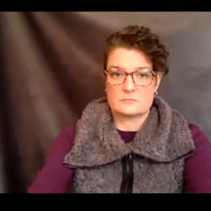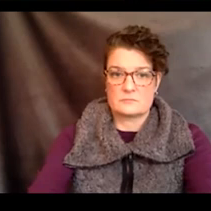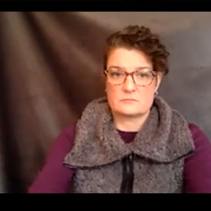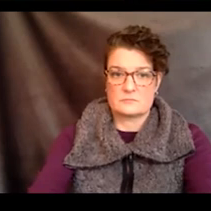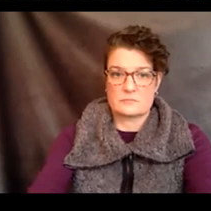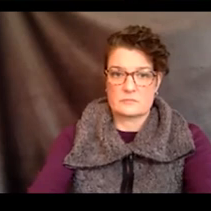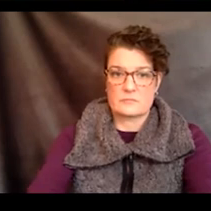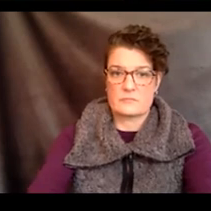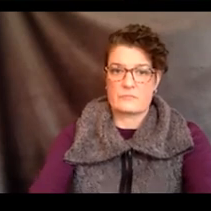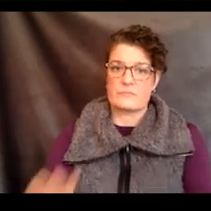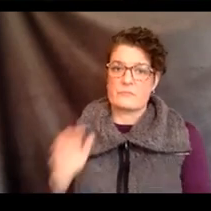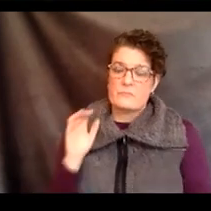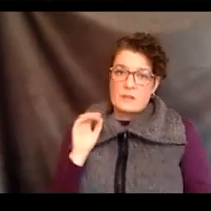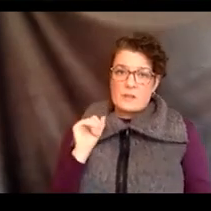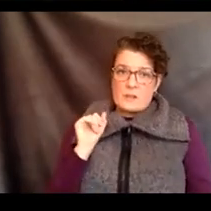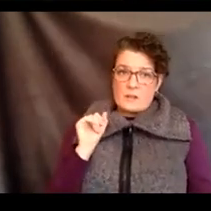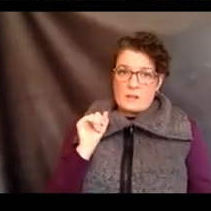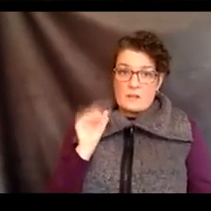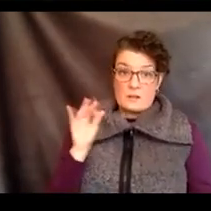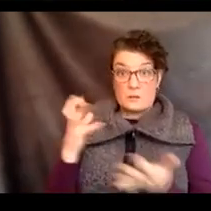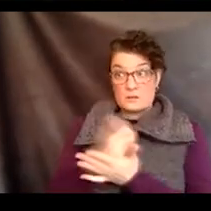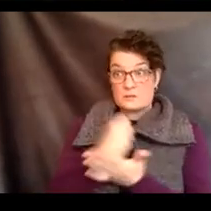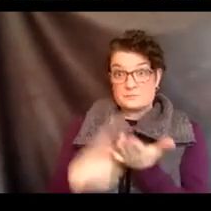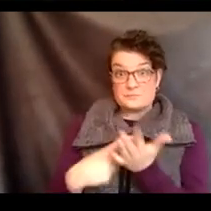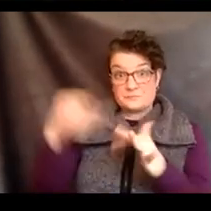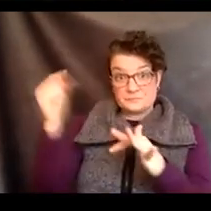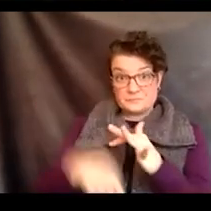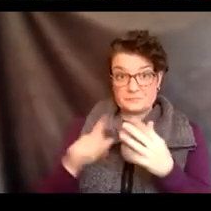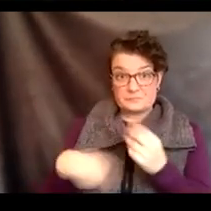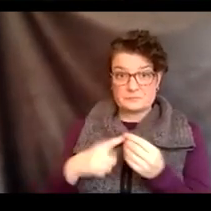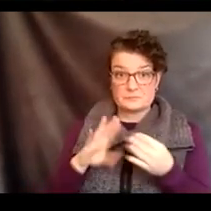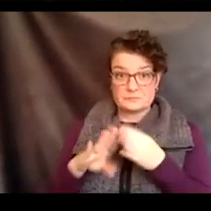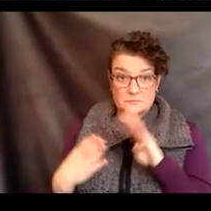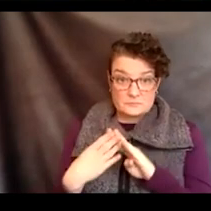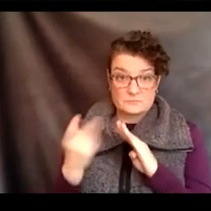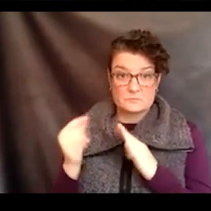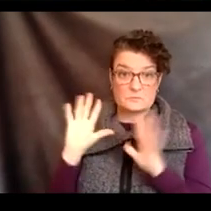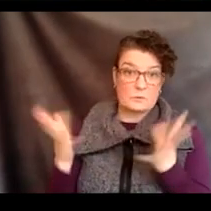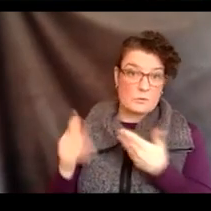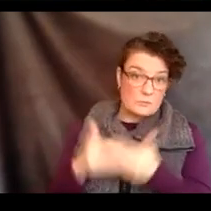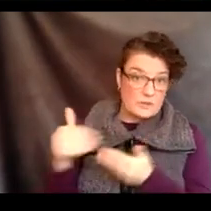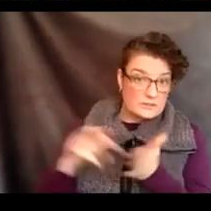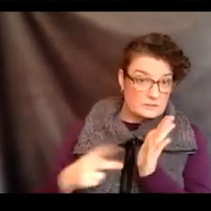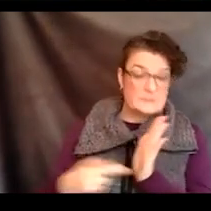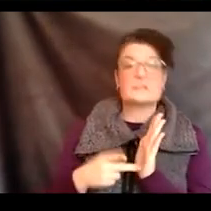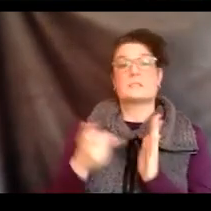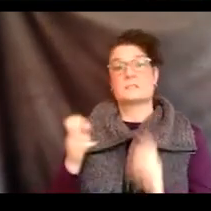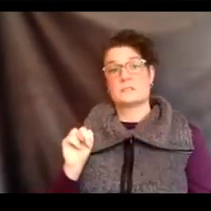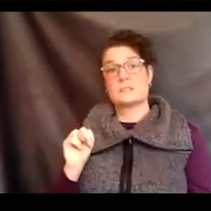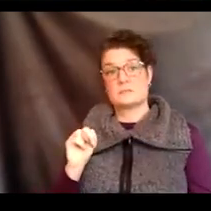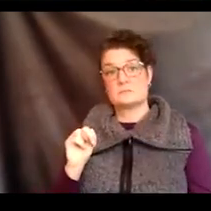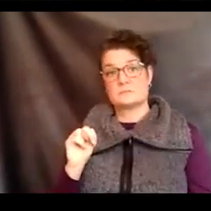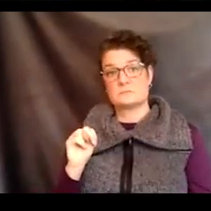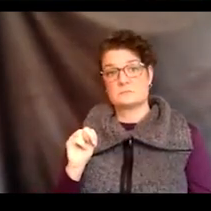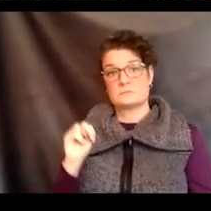launch into a really deep discussion with the community about what this whole process means, then